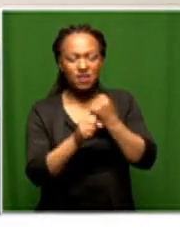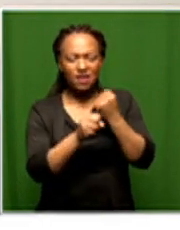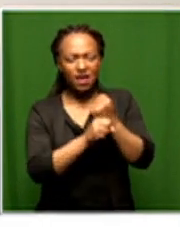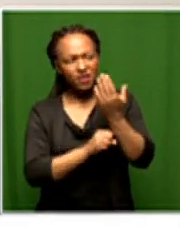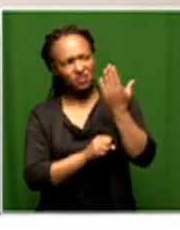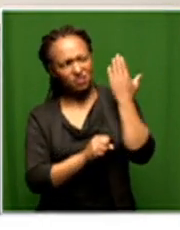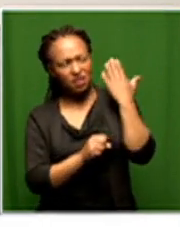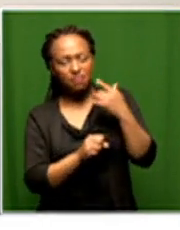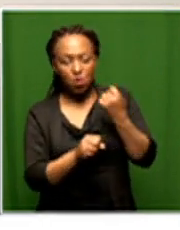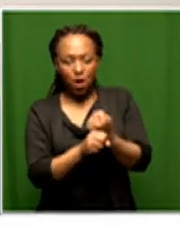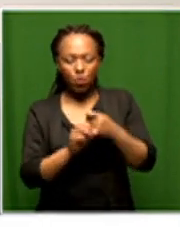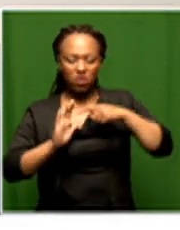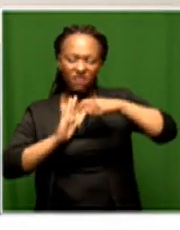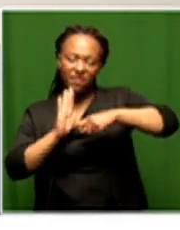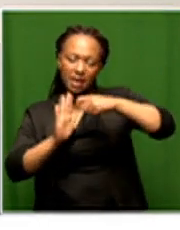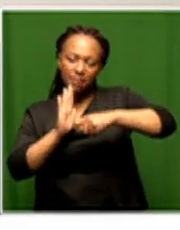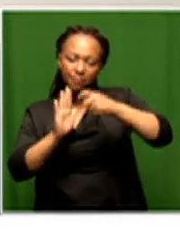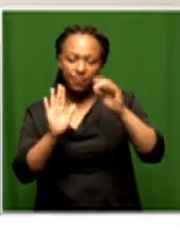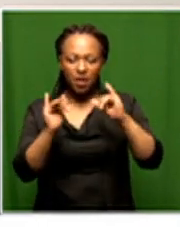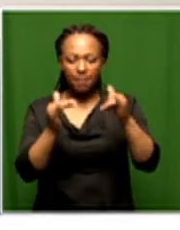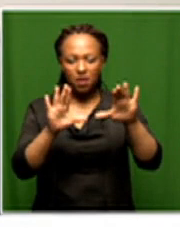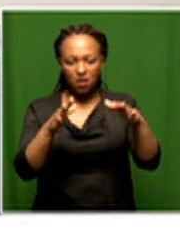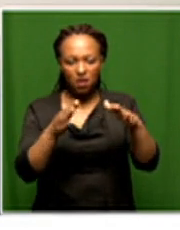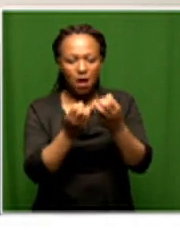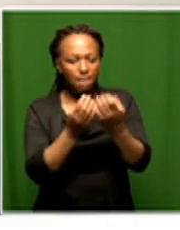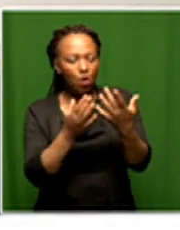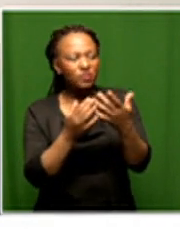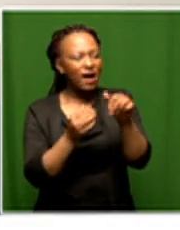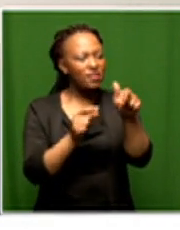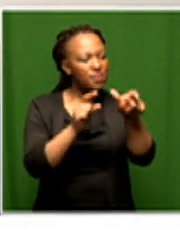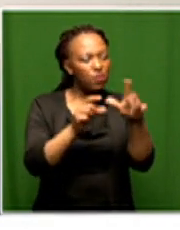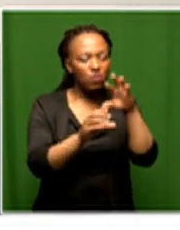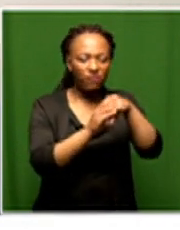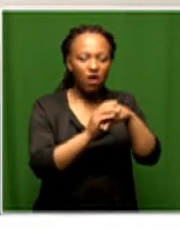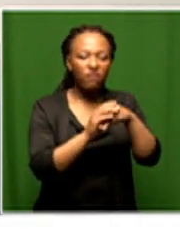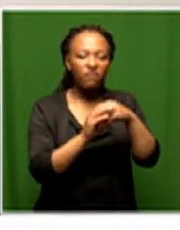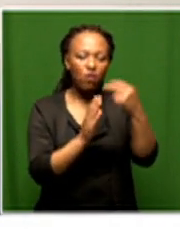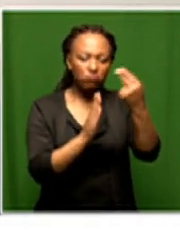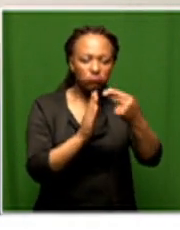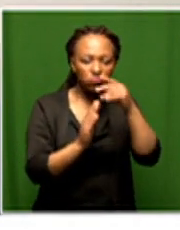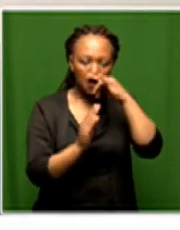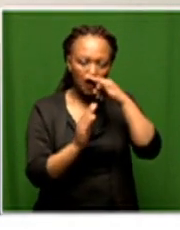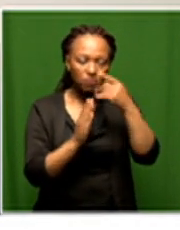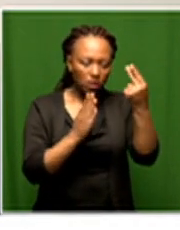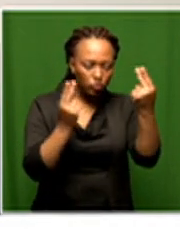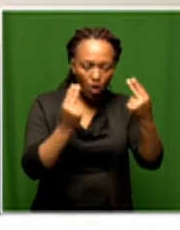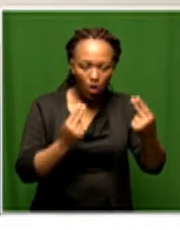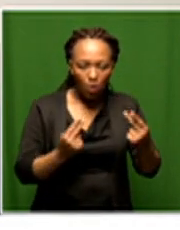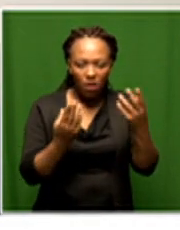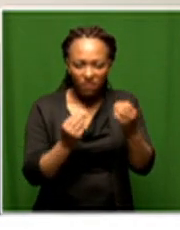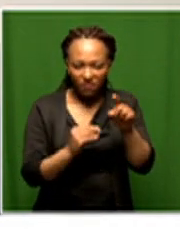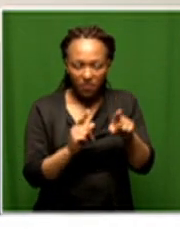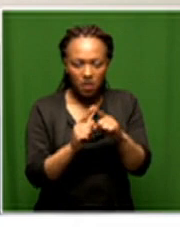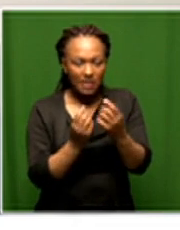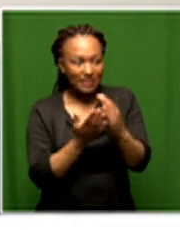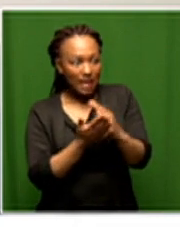at a film company, there was a couple of animators that I worked with as well. And a few of the guys, I found that they